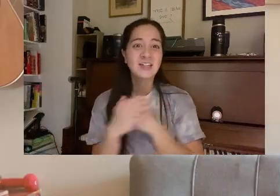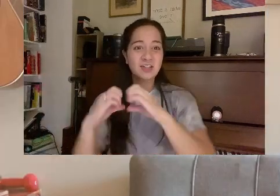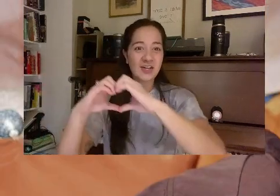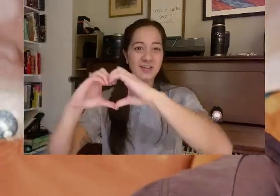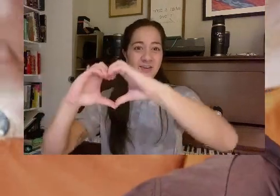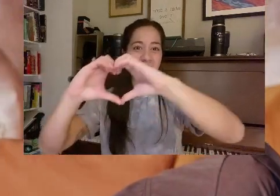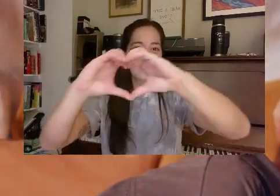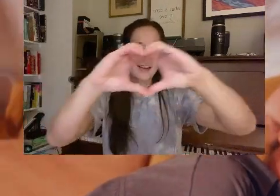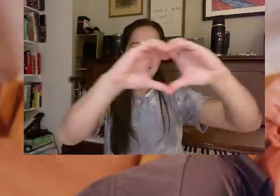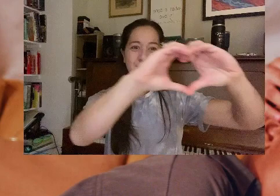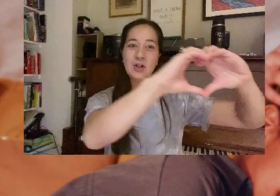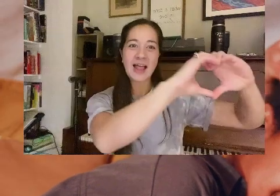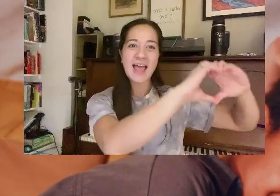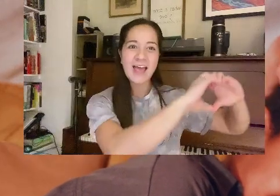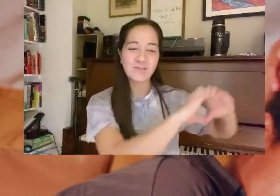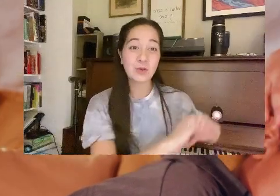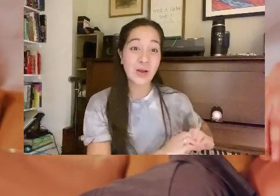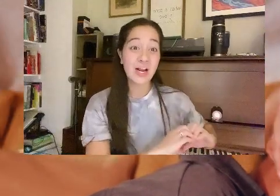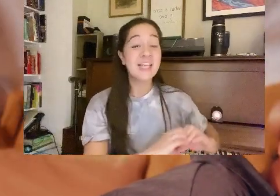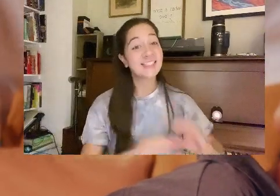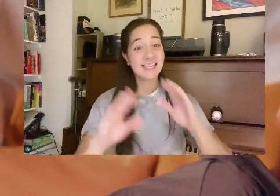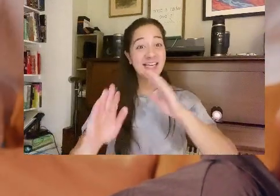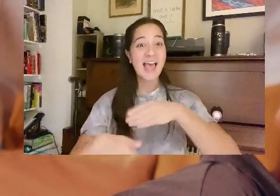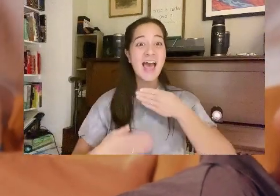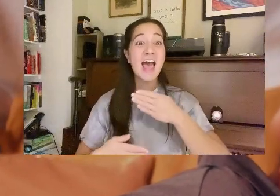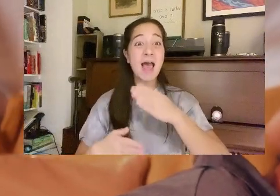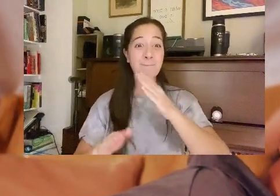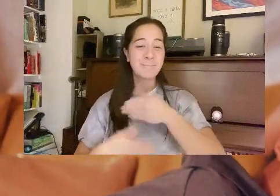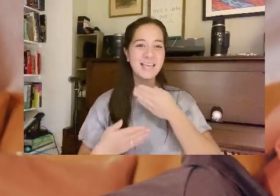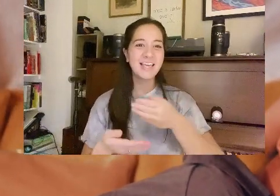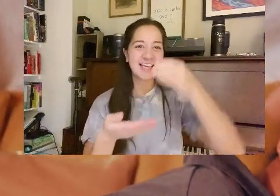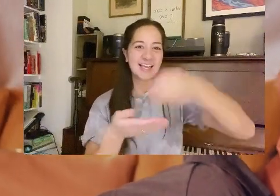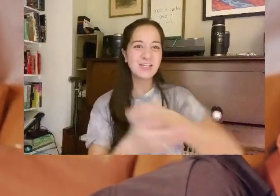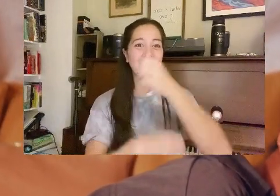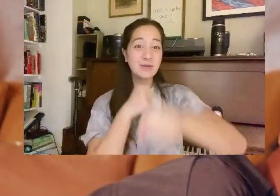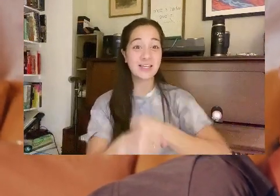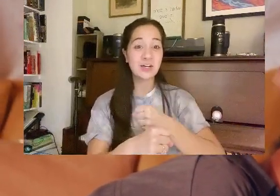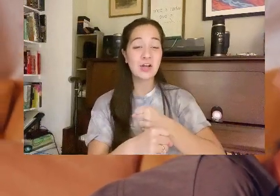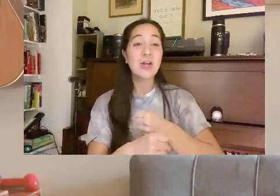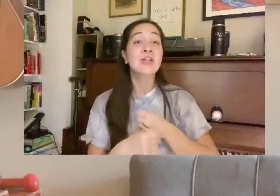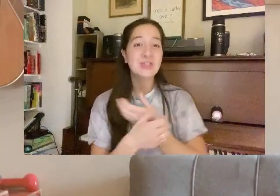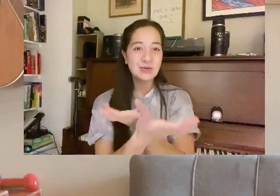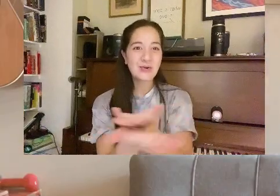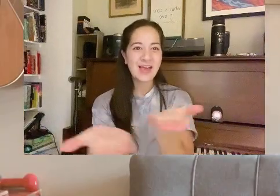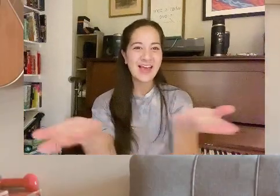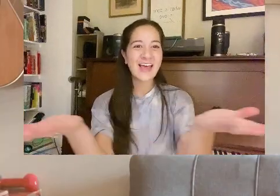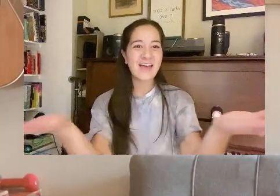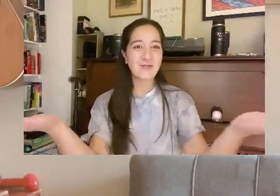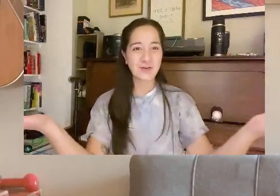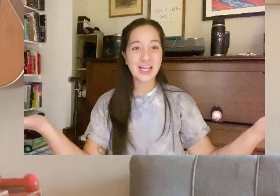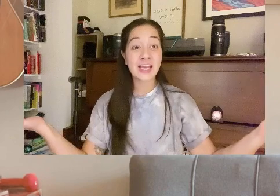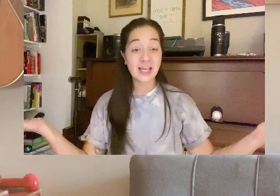care and love all people everywhere. Sing happy new year to